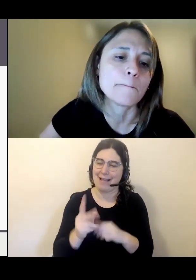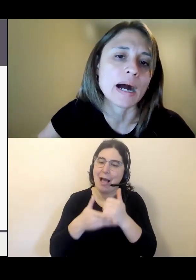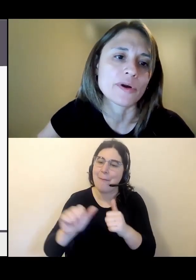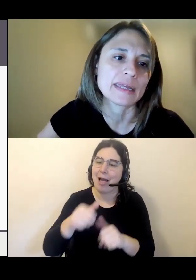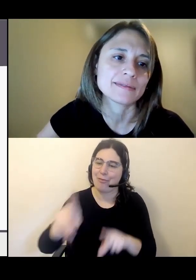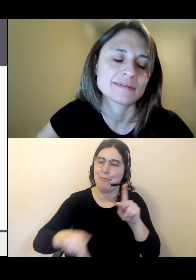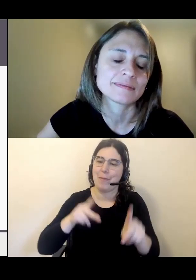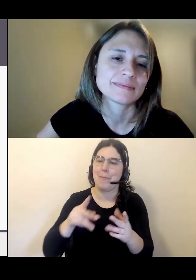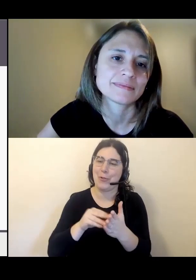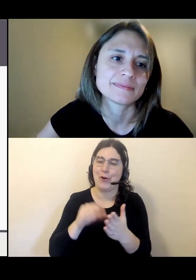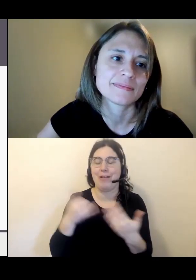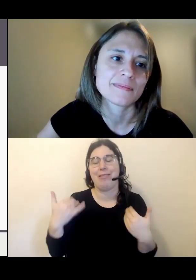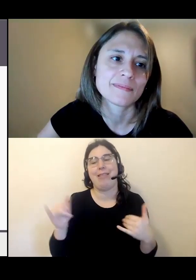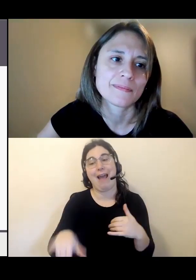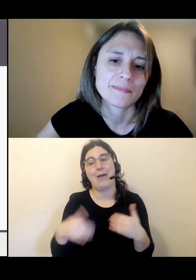unbelievably empowering.